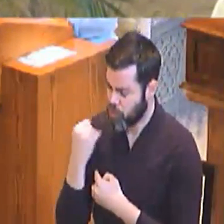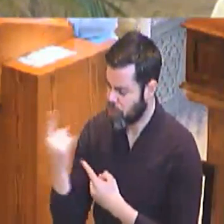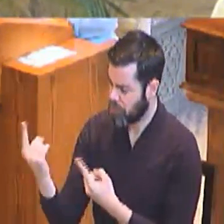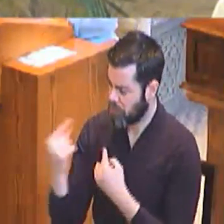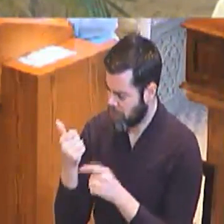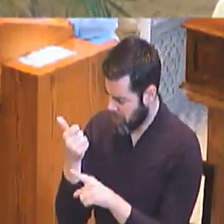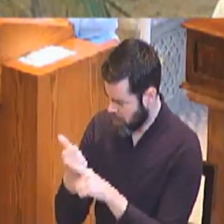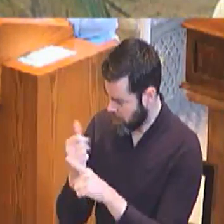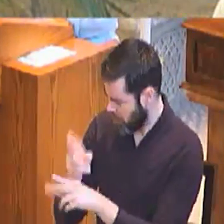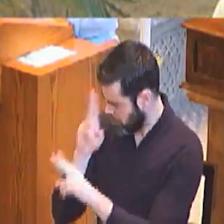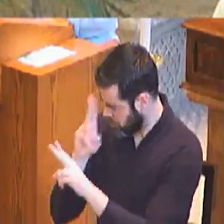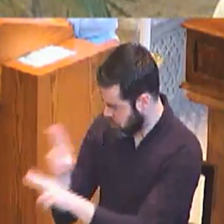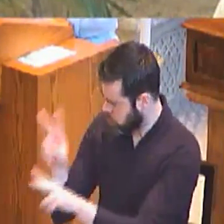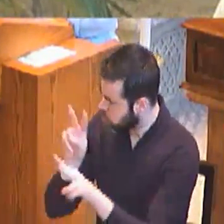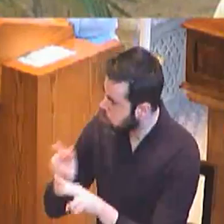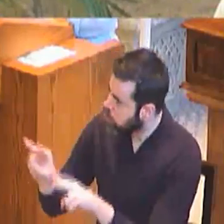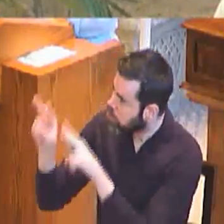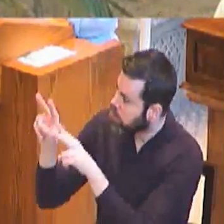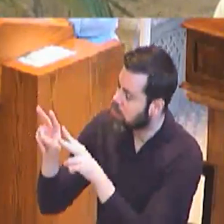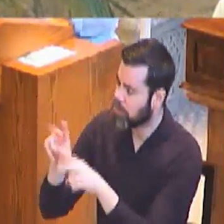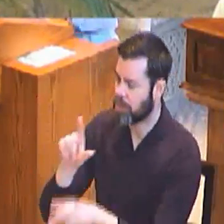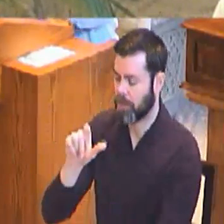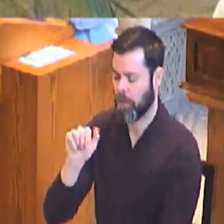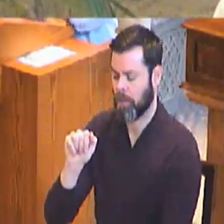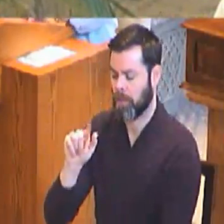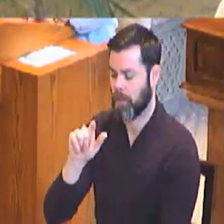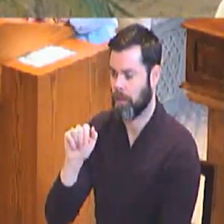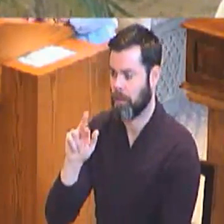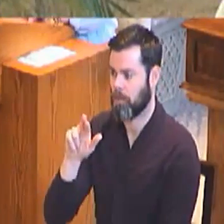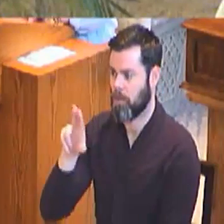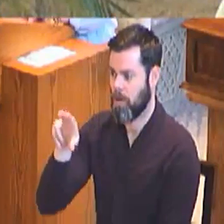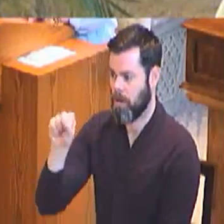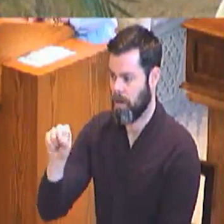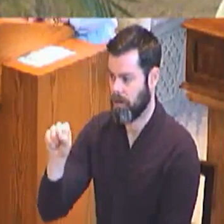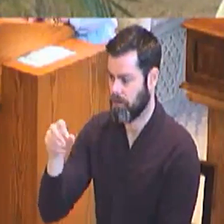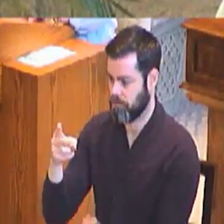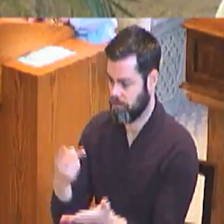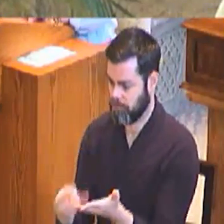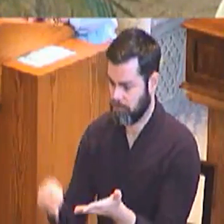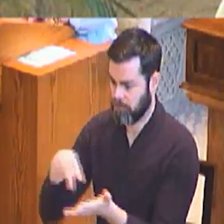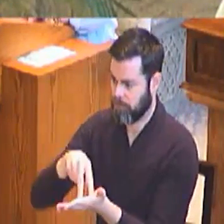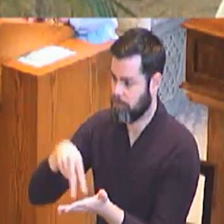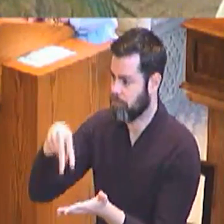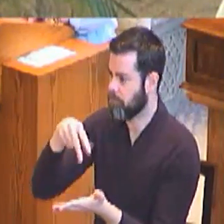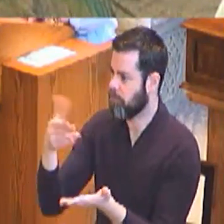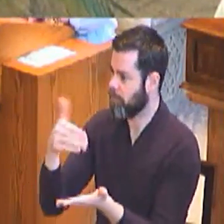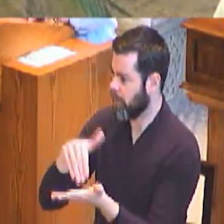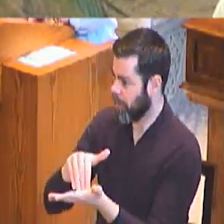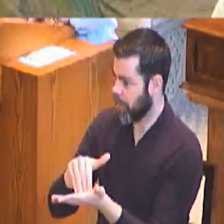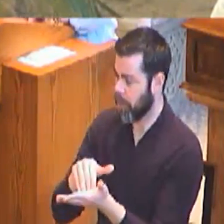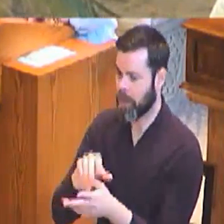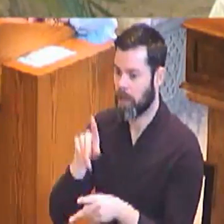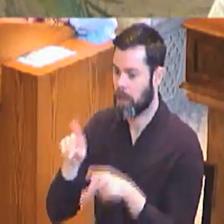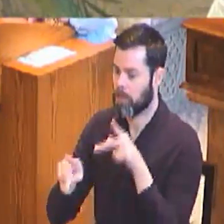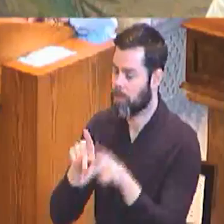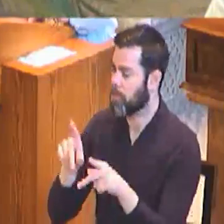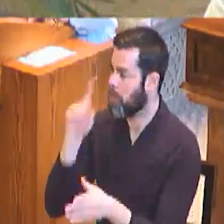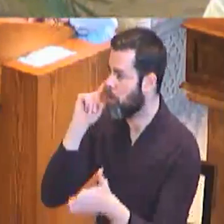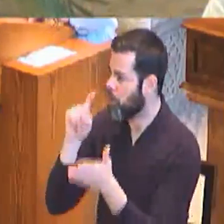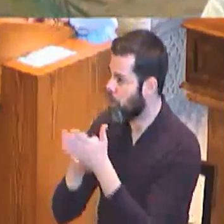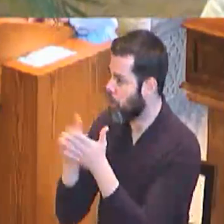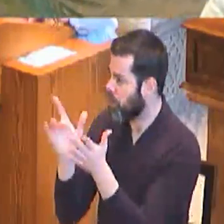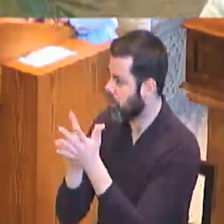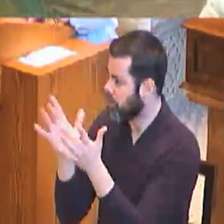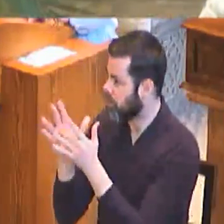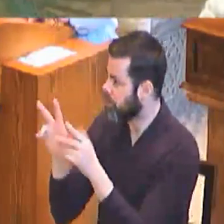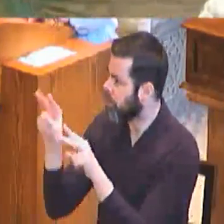healings and bringing Lazarus back to life. Those who saw him were filled with hope and laid down their cloaks and palm leaves to honor